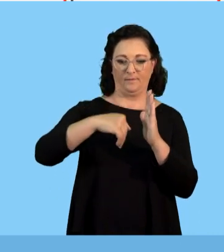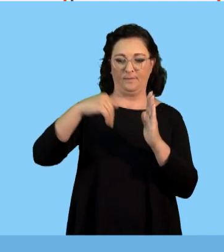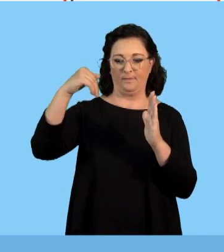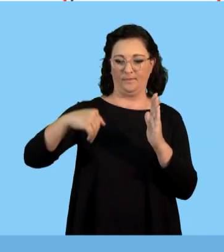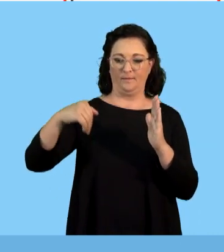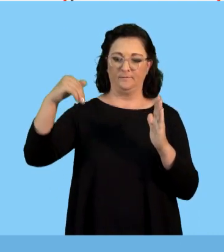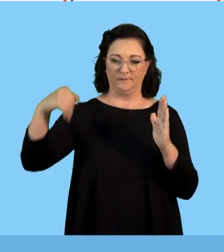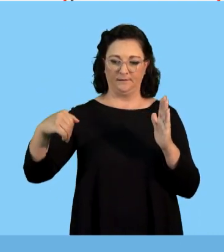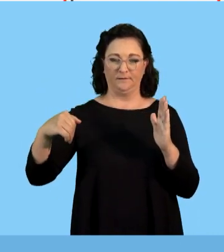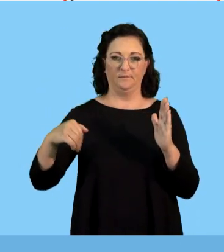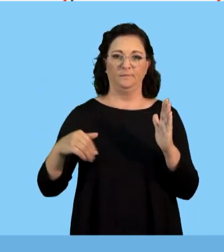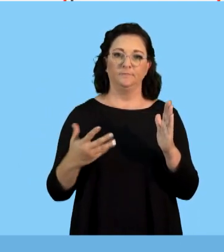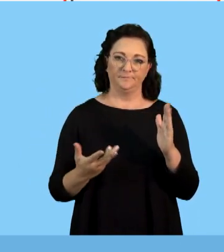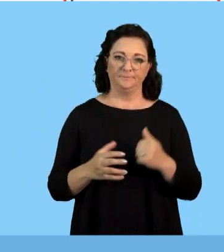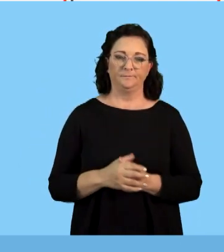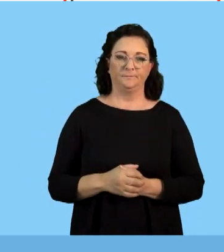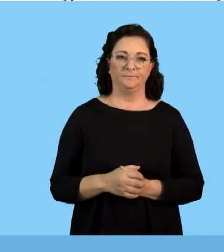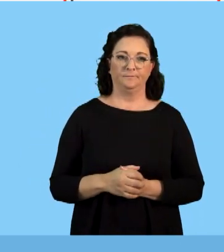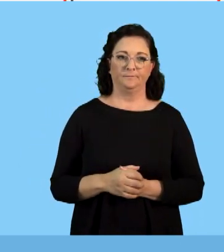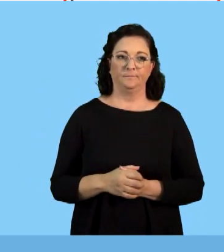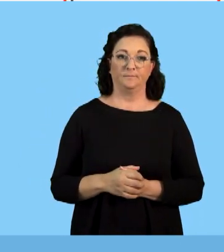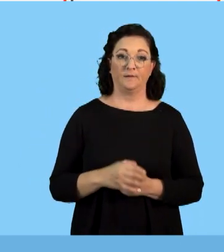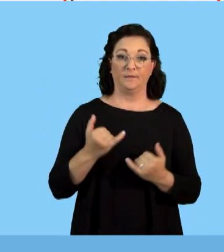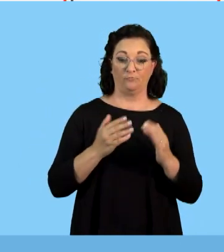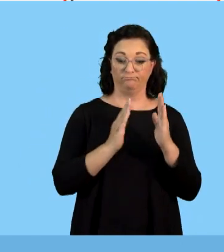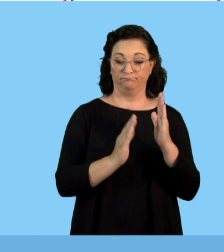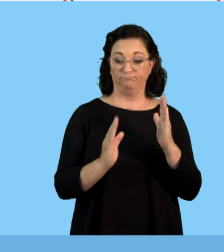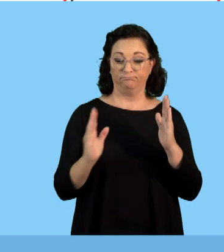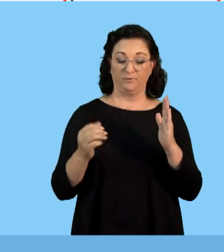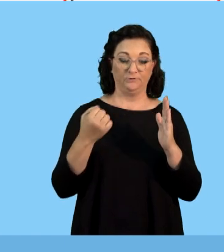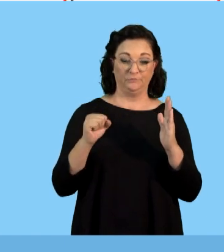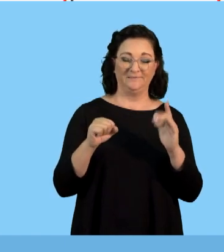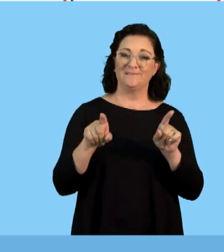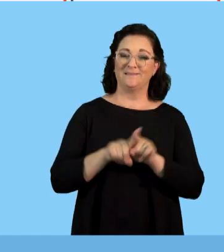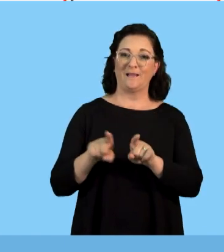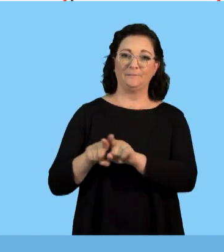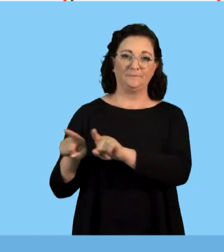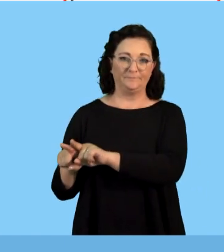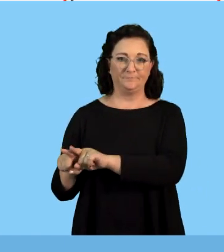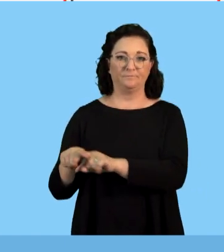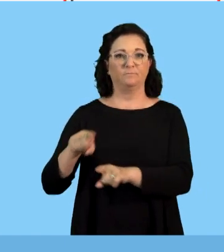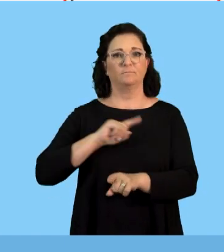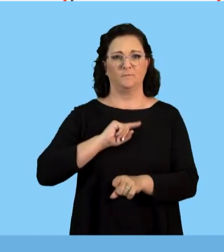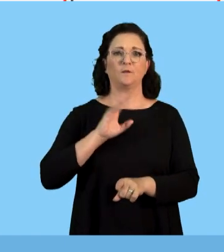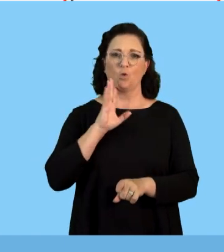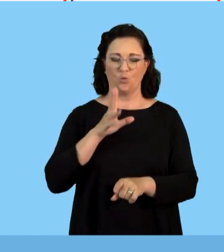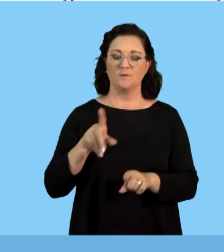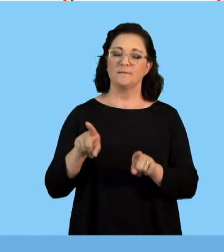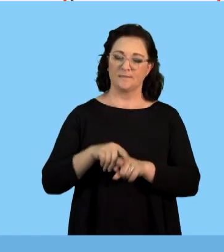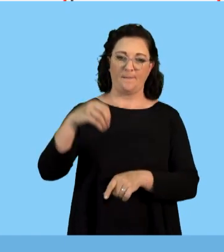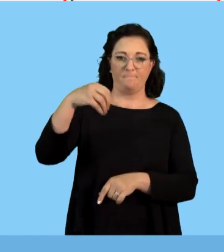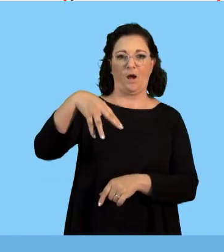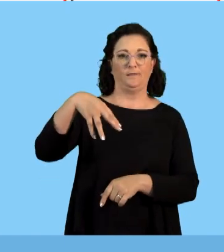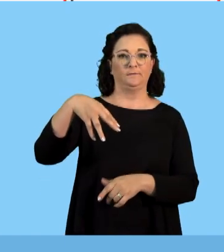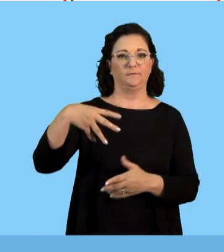second branch, and the other ones will have to go through the third branch, as we have said. And then because these resistors are identical, they will all